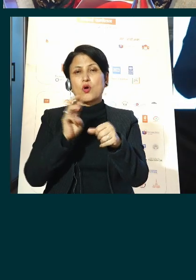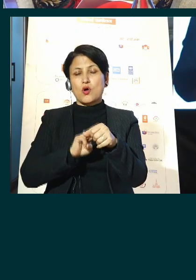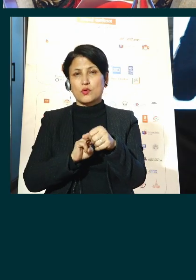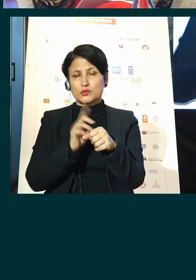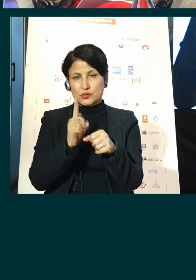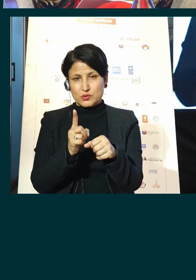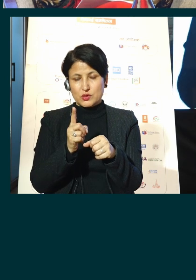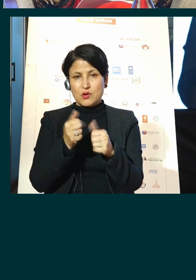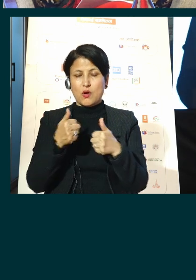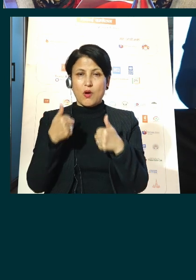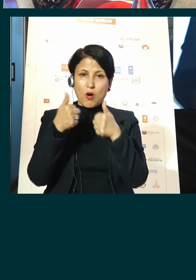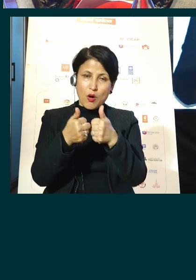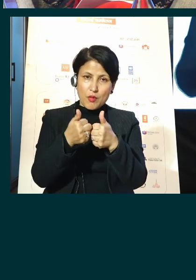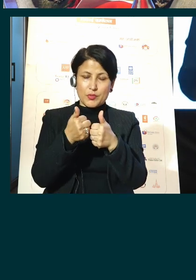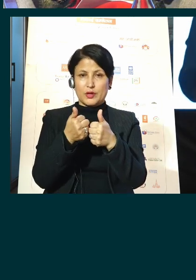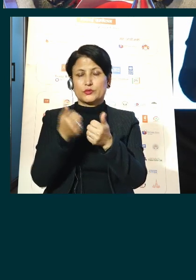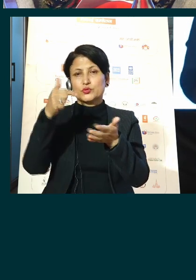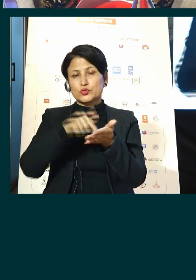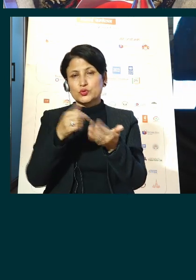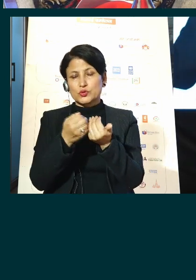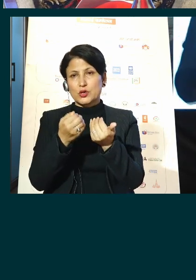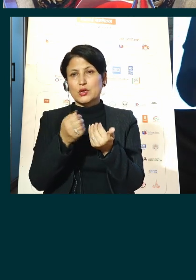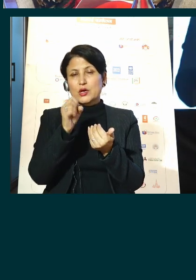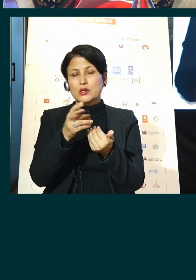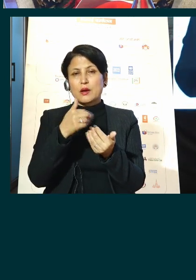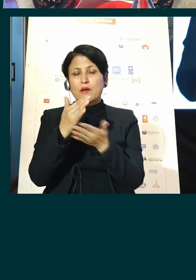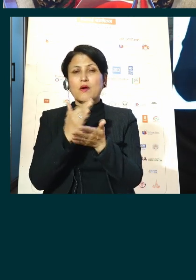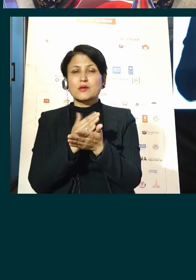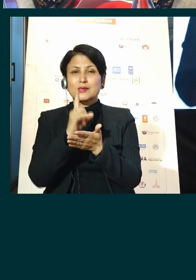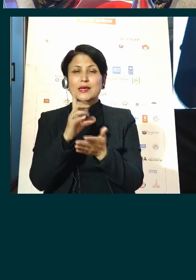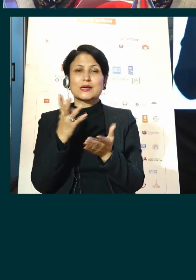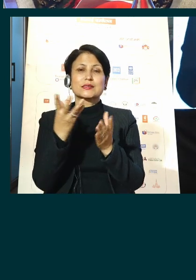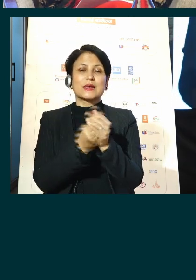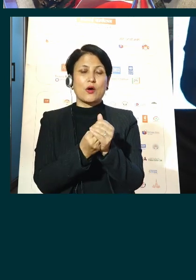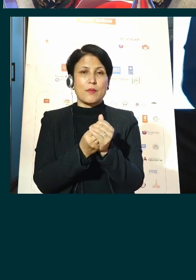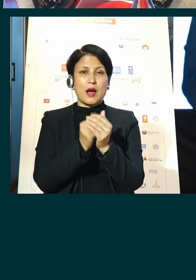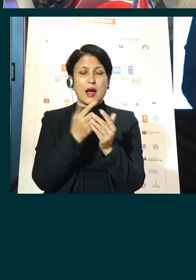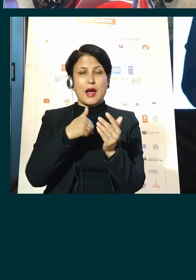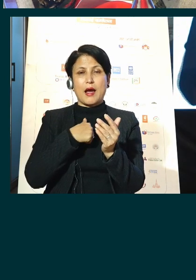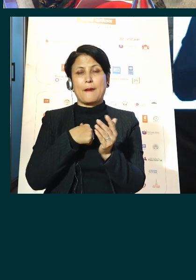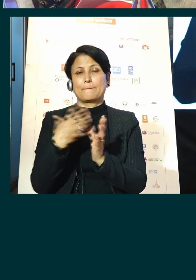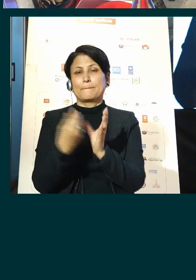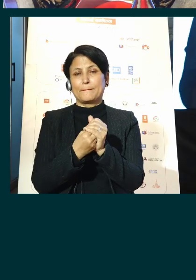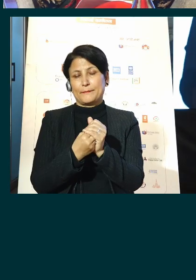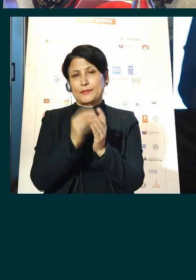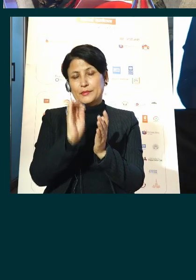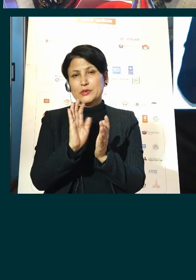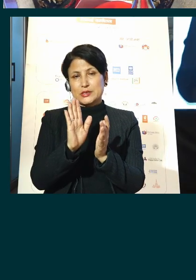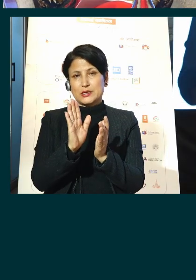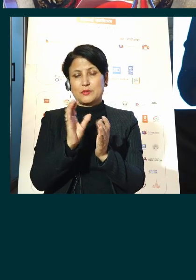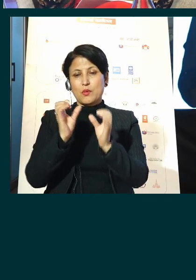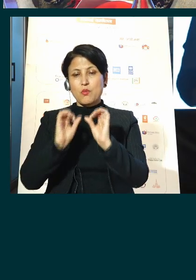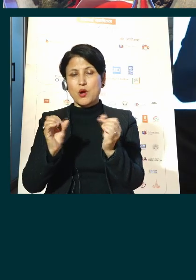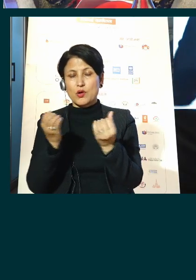What we were talking about is how we need to kind of perhaps come together and really put out what is the language that we should be using, how